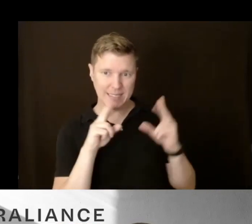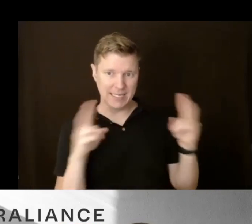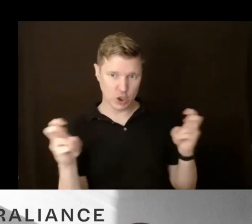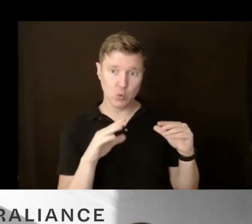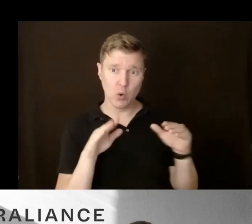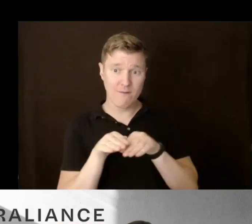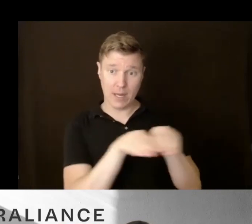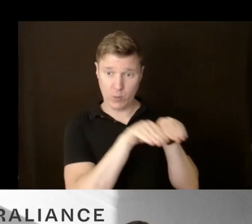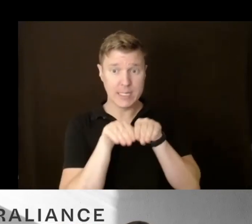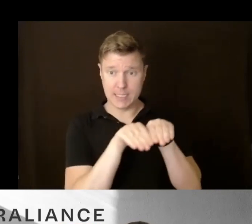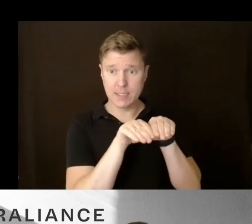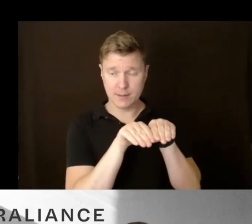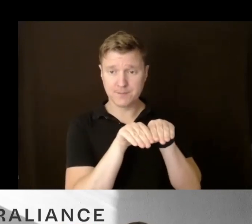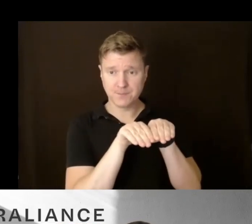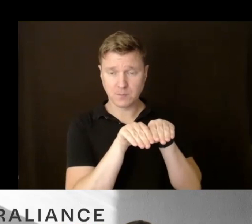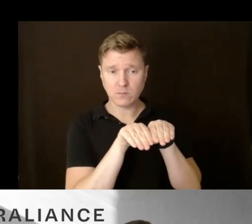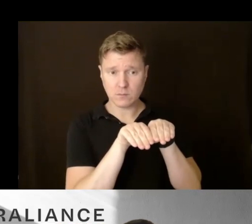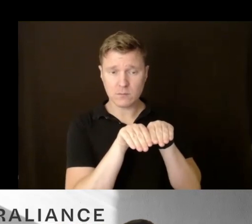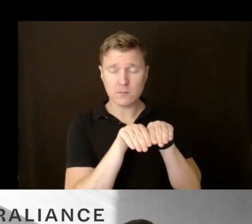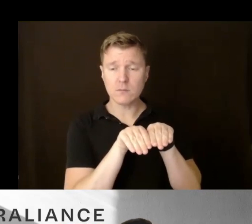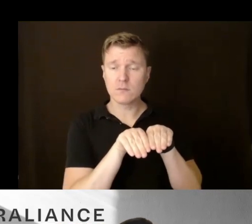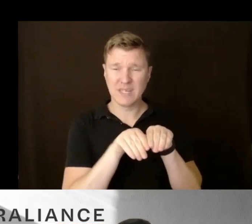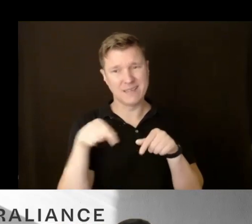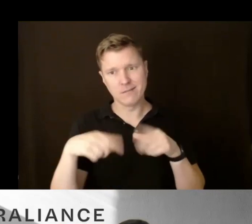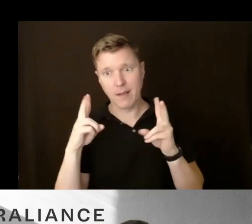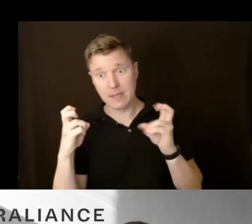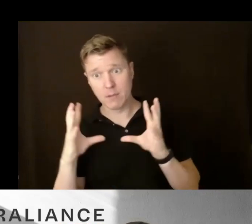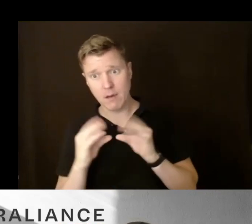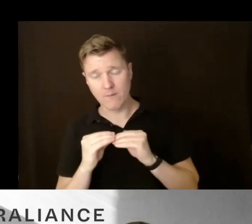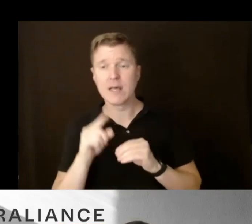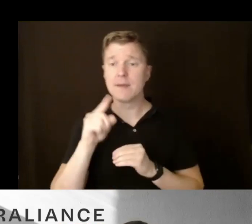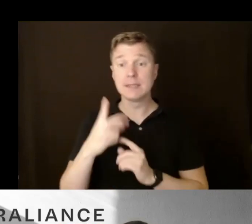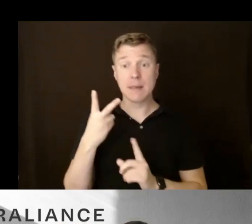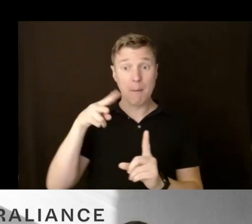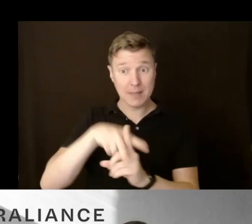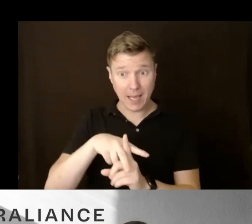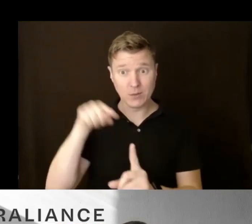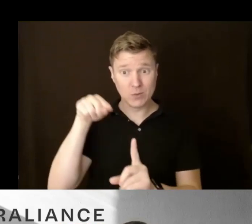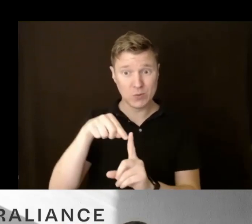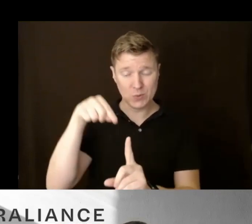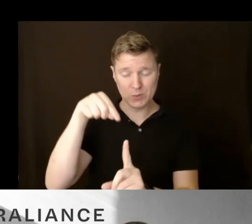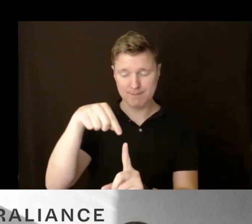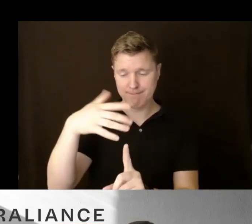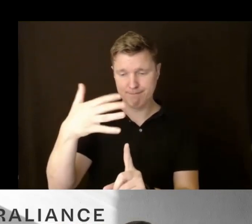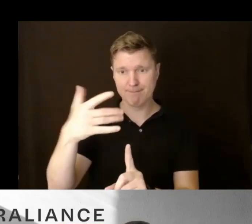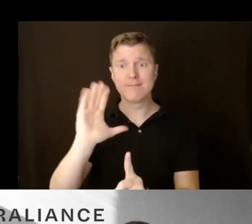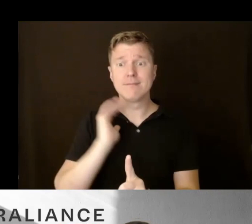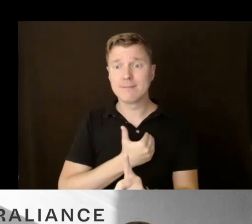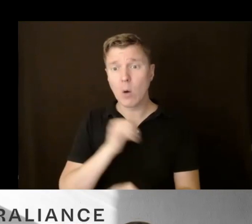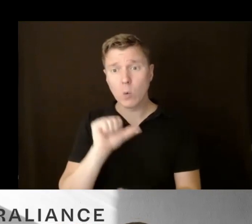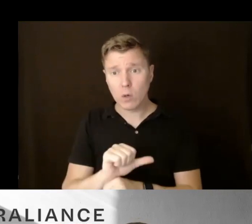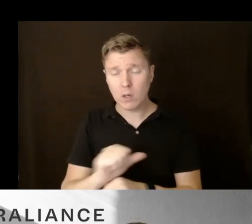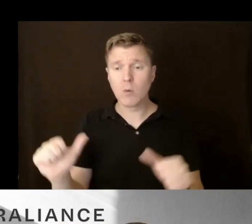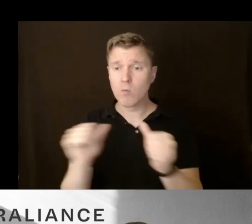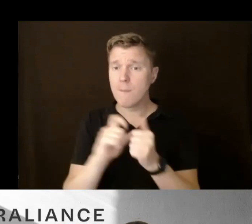advancing equity, ending sexual violence. Well, that applies also to our work with